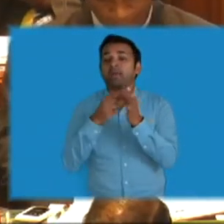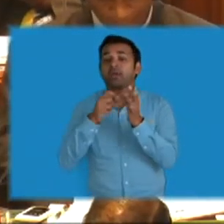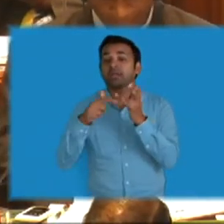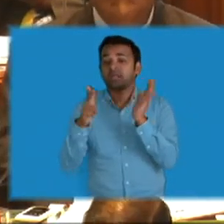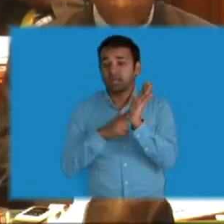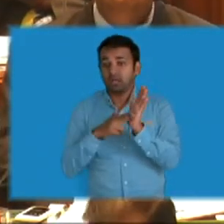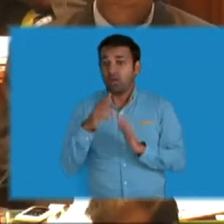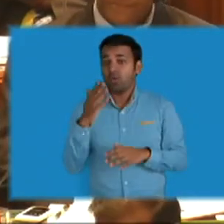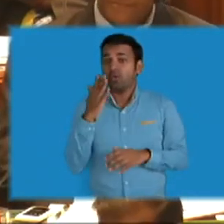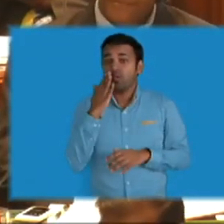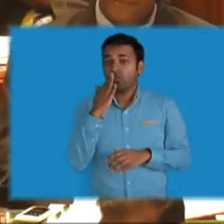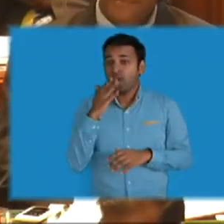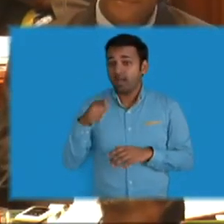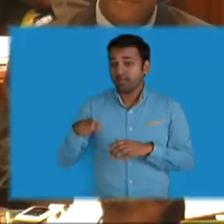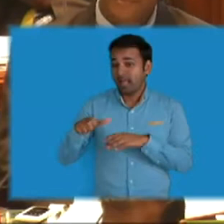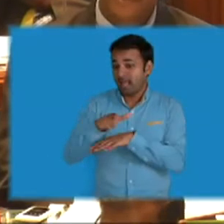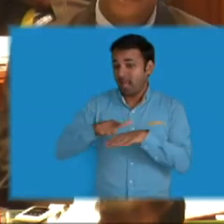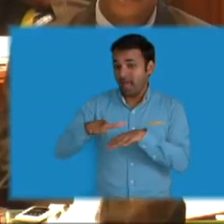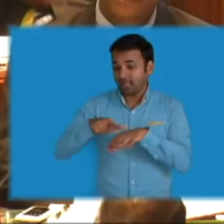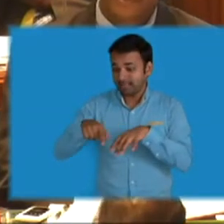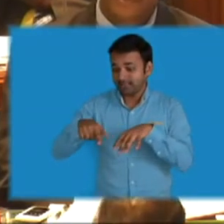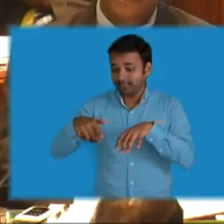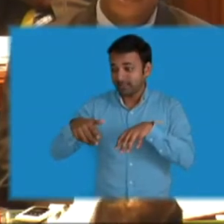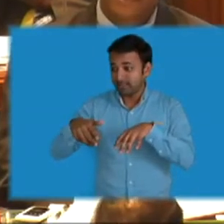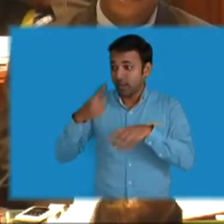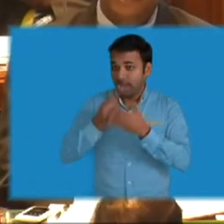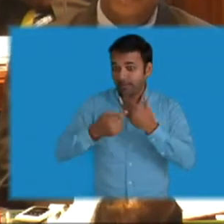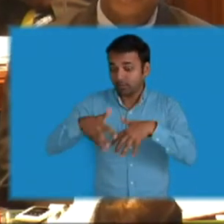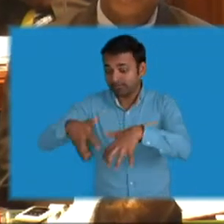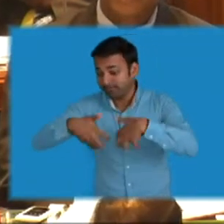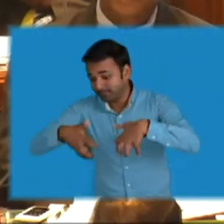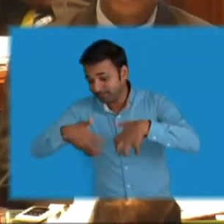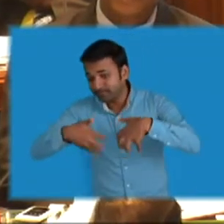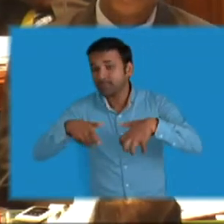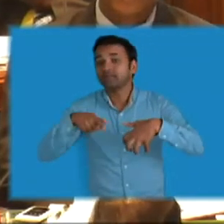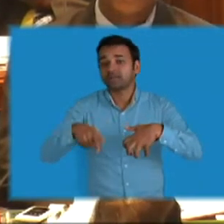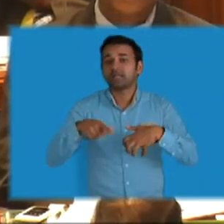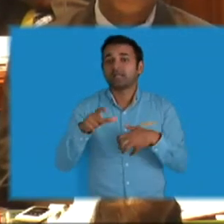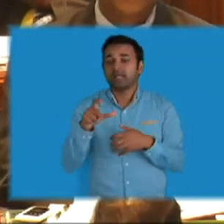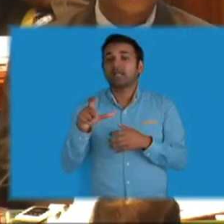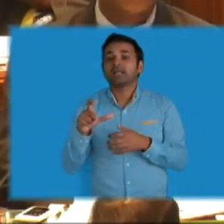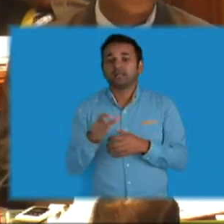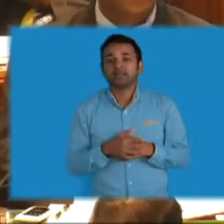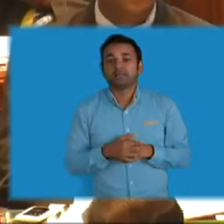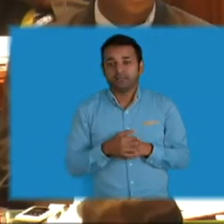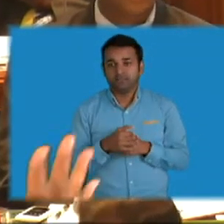excavation or by any means, you are releasing the carbon element